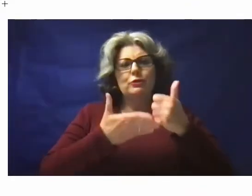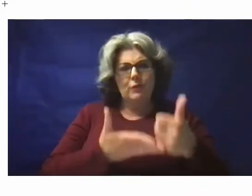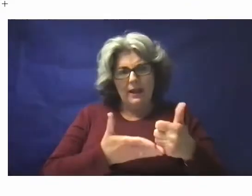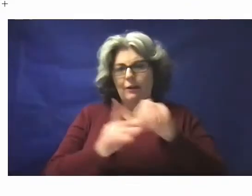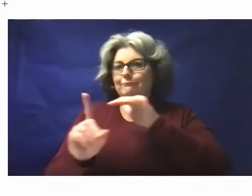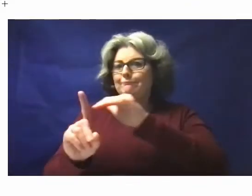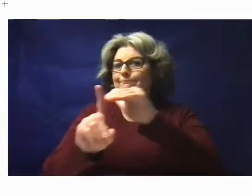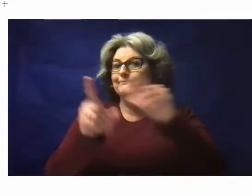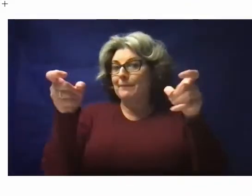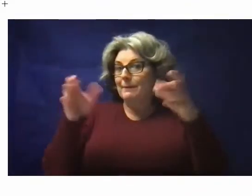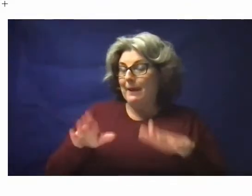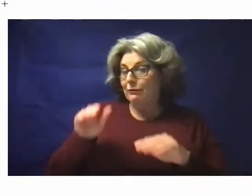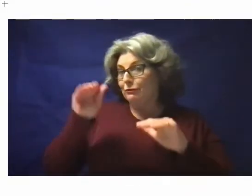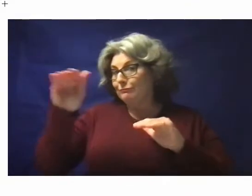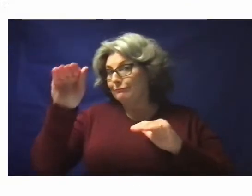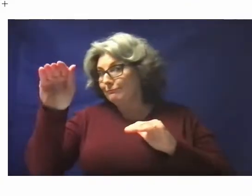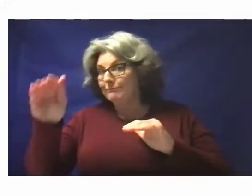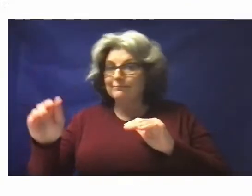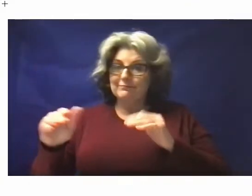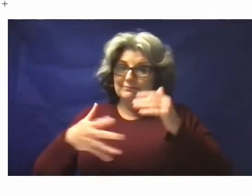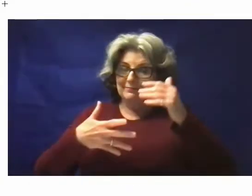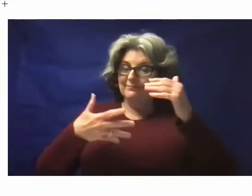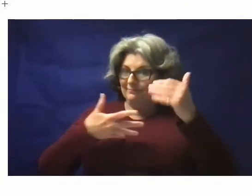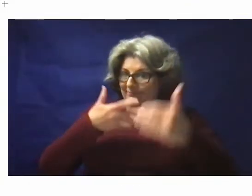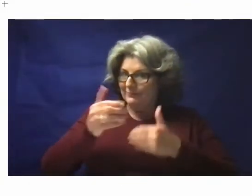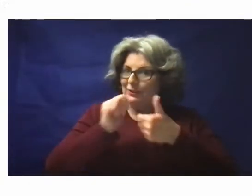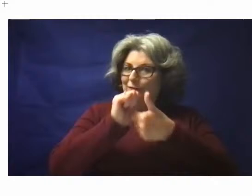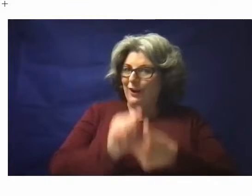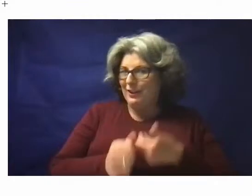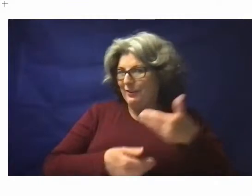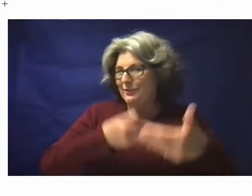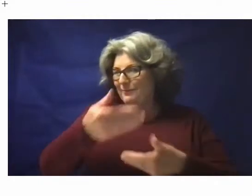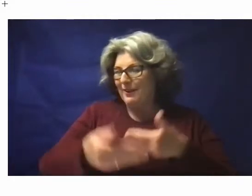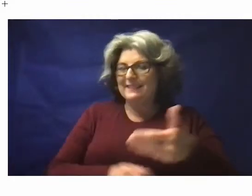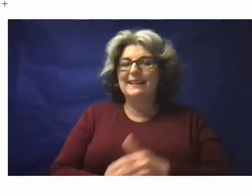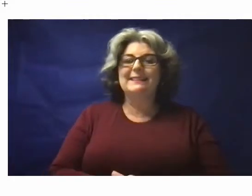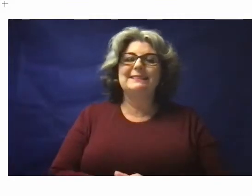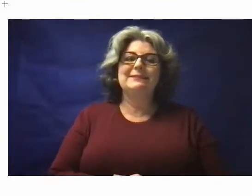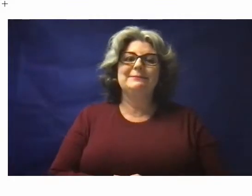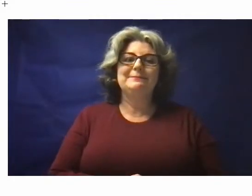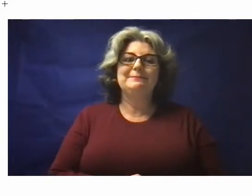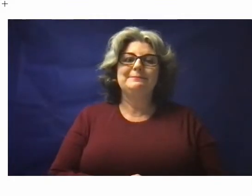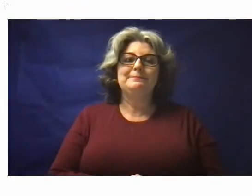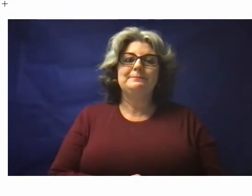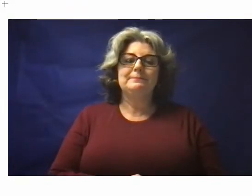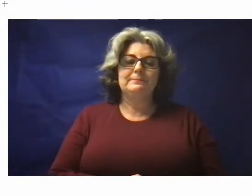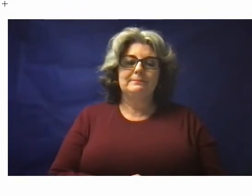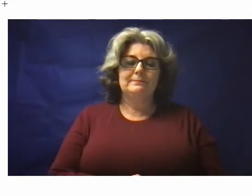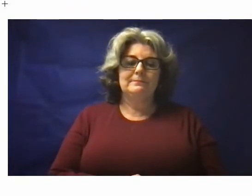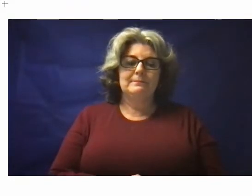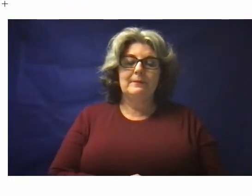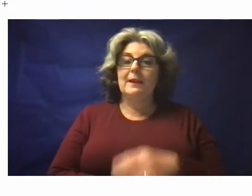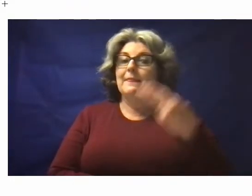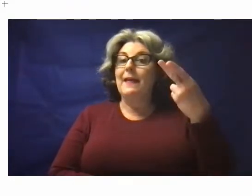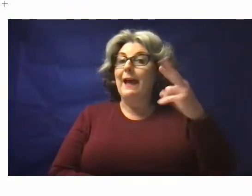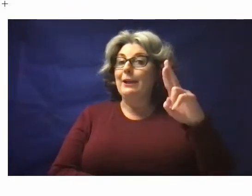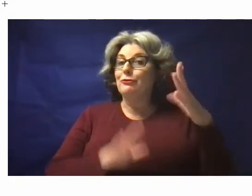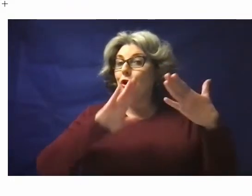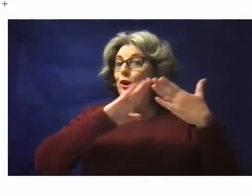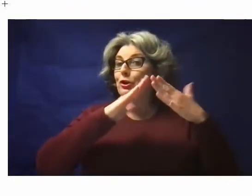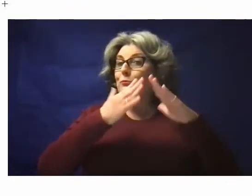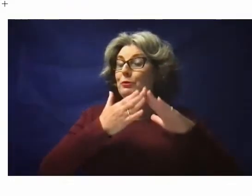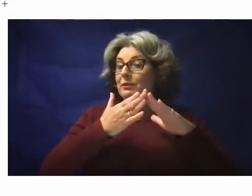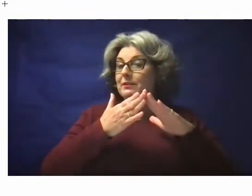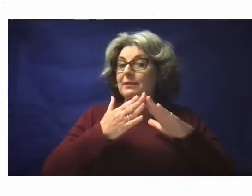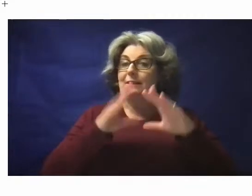manager and cajole them to move to the next steps on the process. But I hear through the HR community that departments